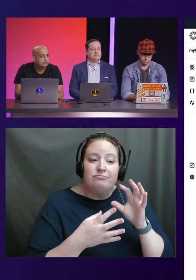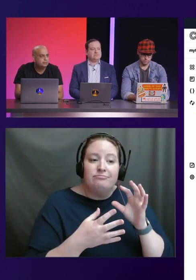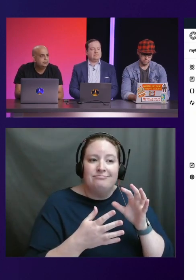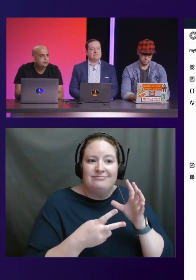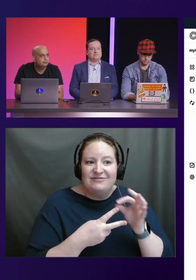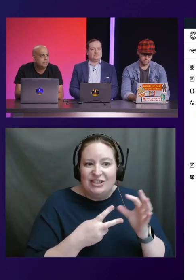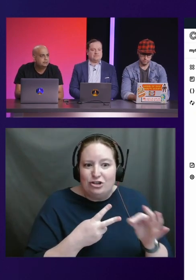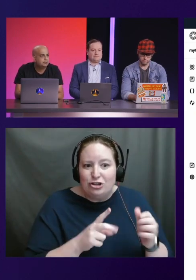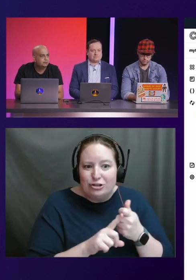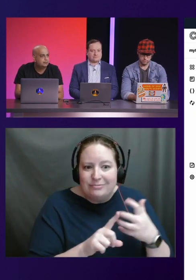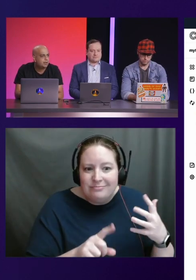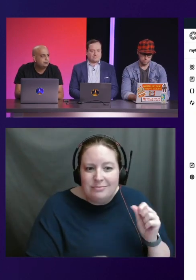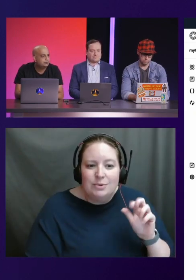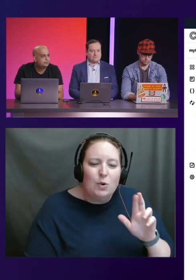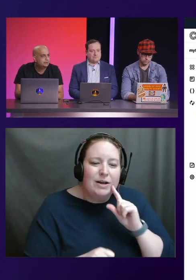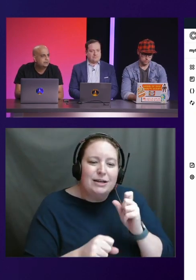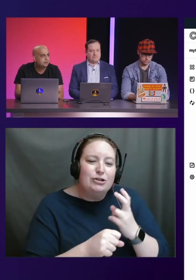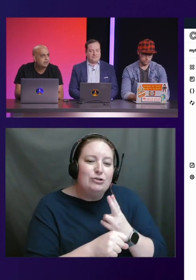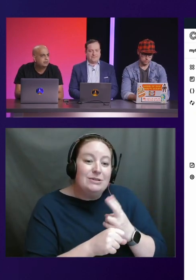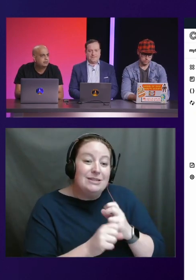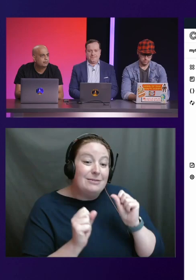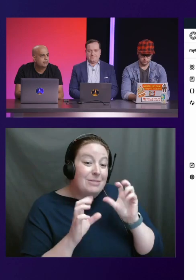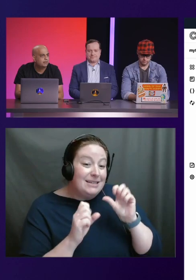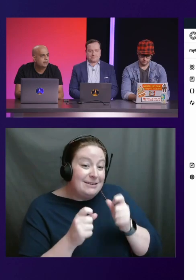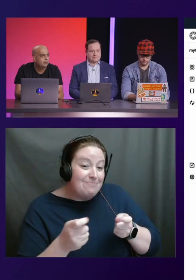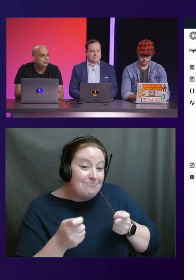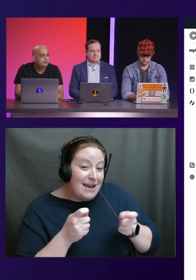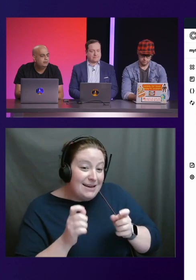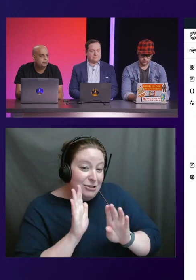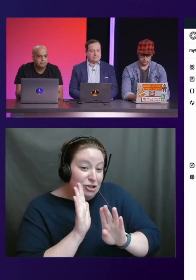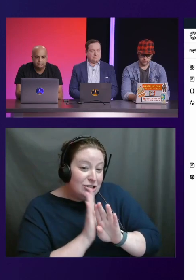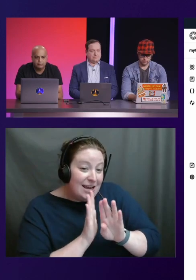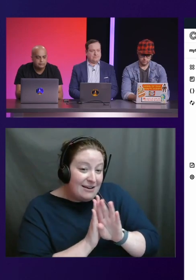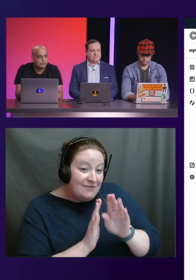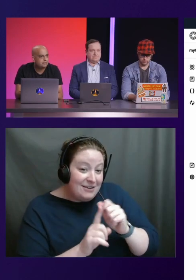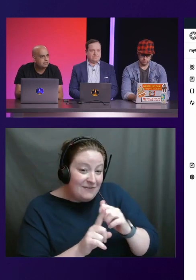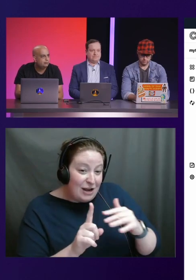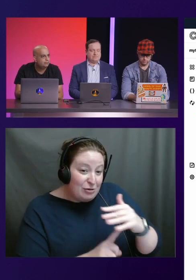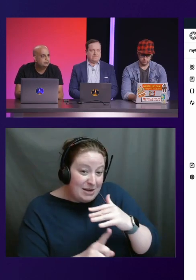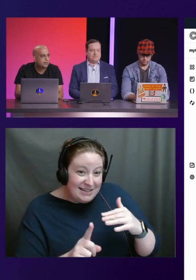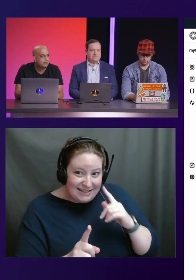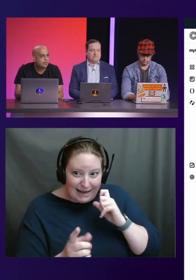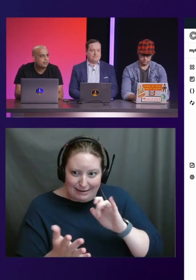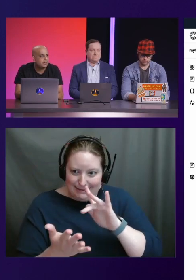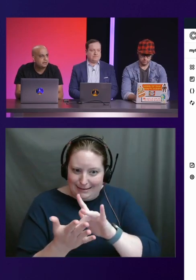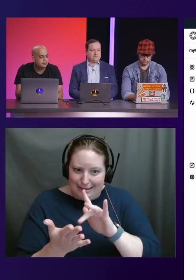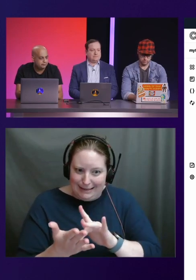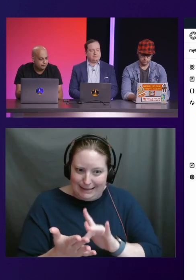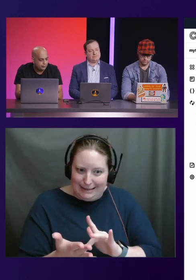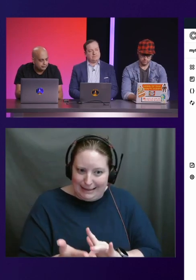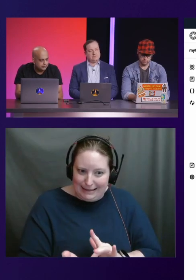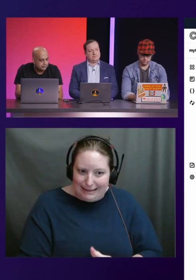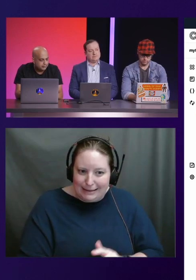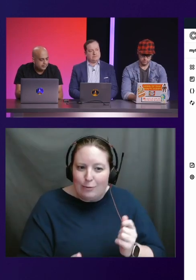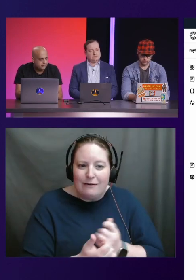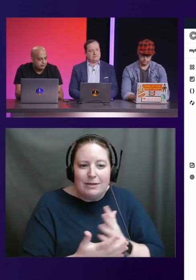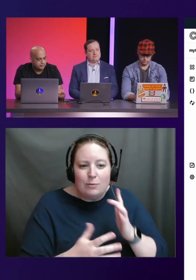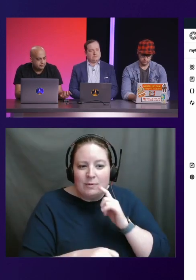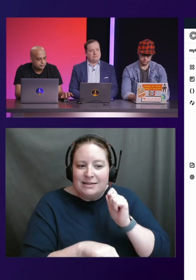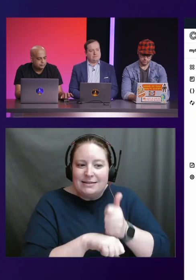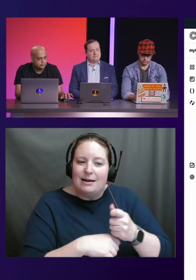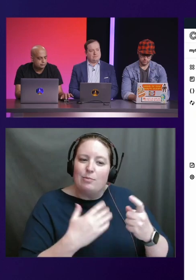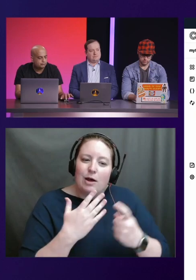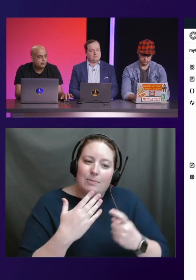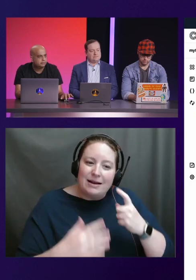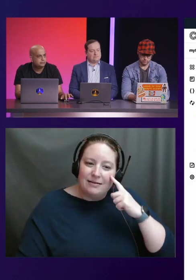use the amazing managed dev environments and kind of click right in there, where everything will be set up automatically for me, and I can go ahead